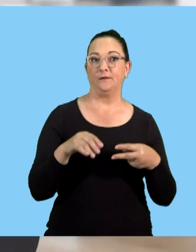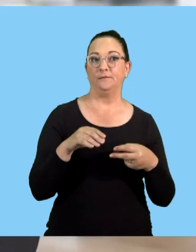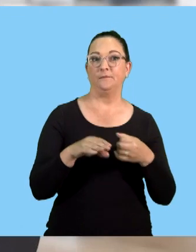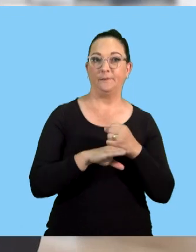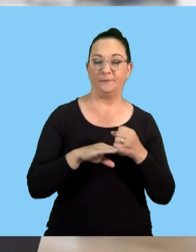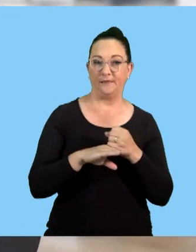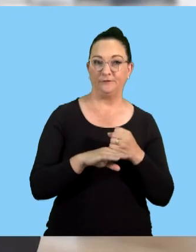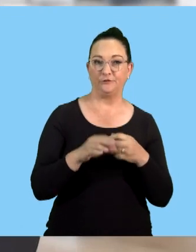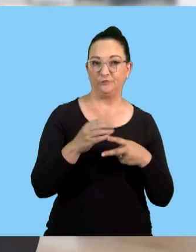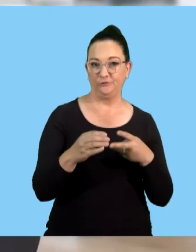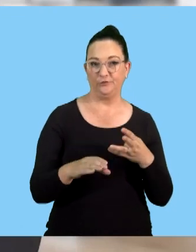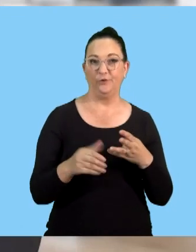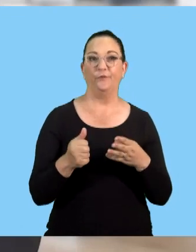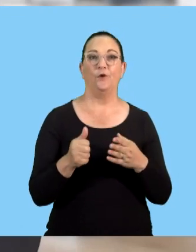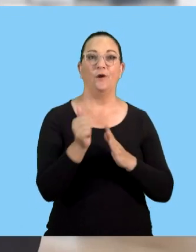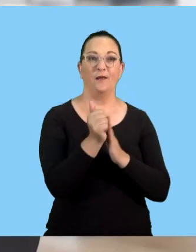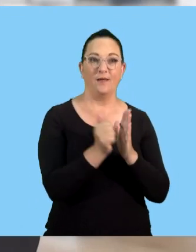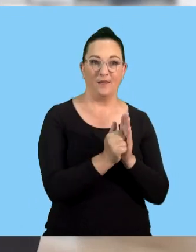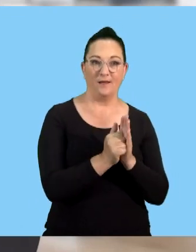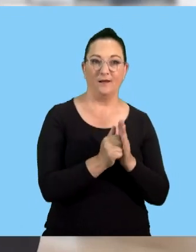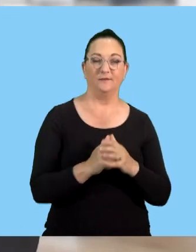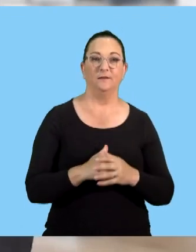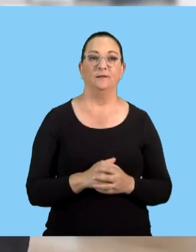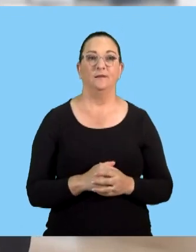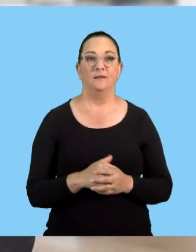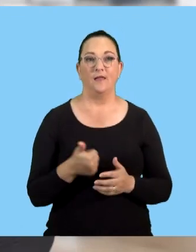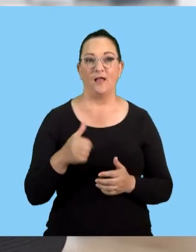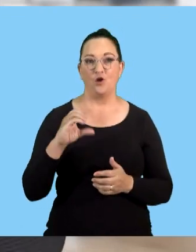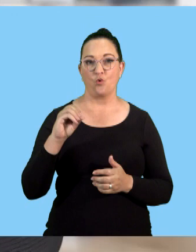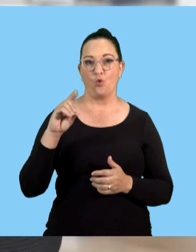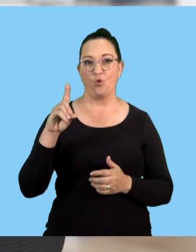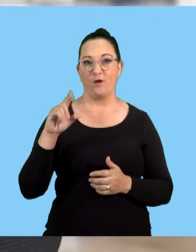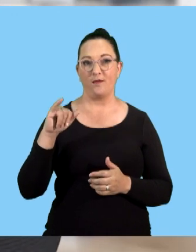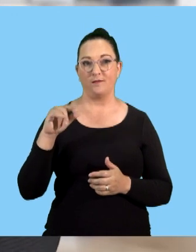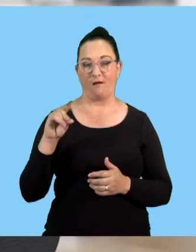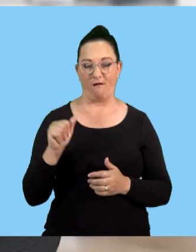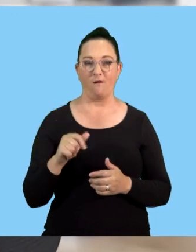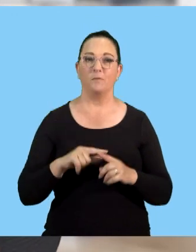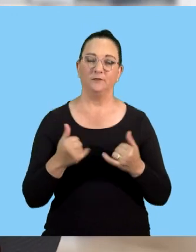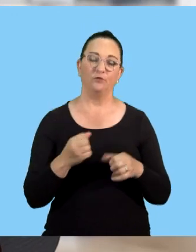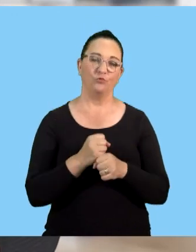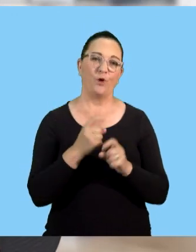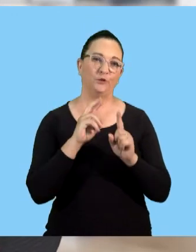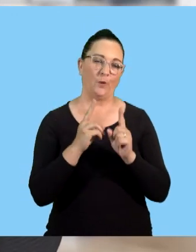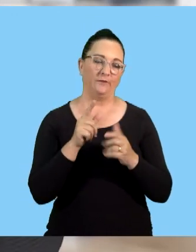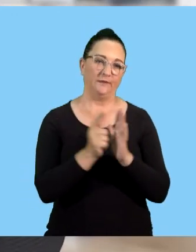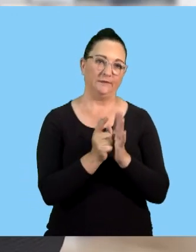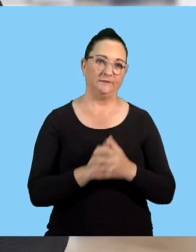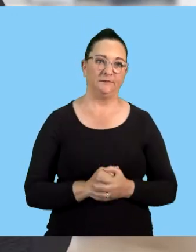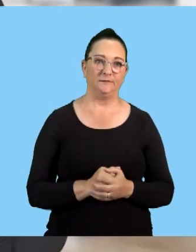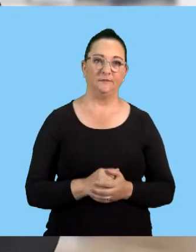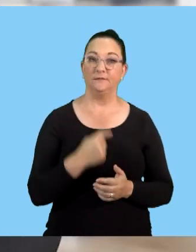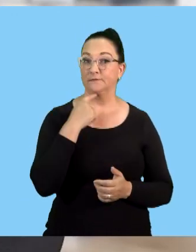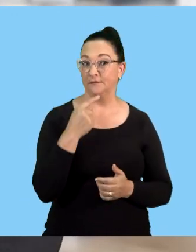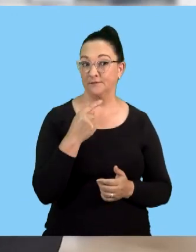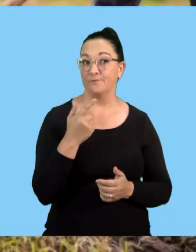Basic Conditions of Employment Act, as well as COIDA. This is a grade 12 lesson. Right, let's move on.